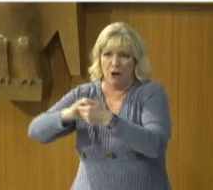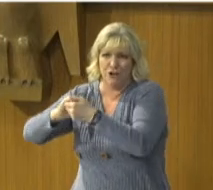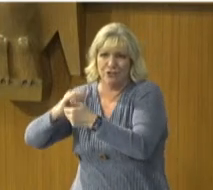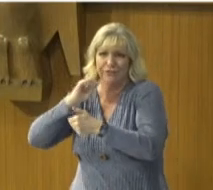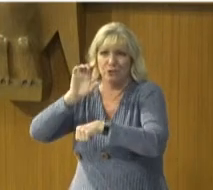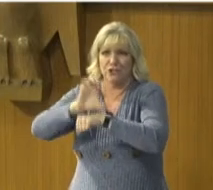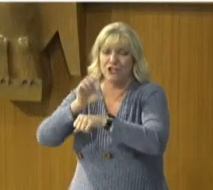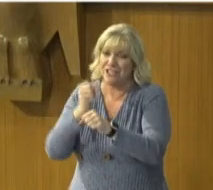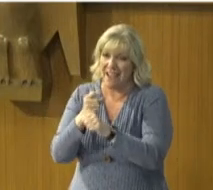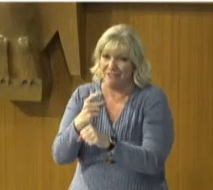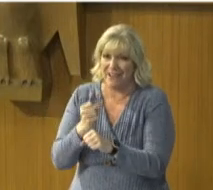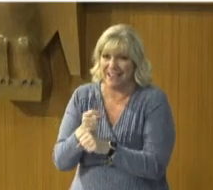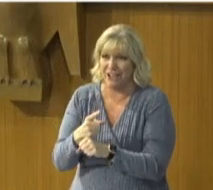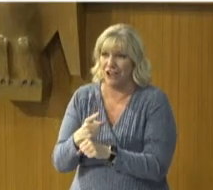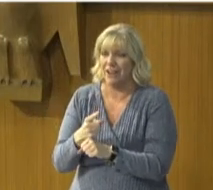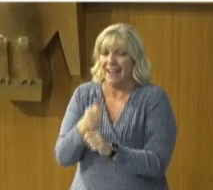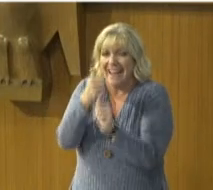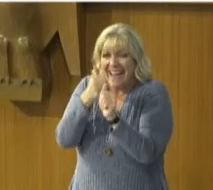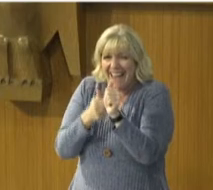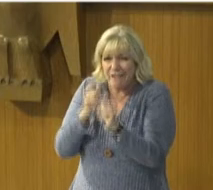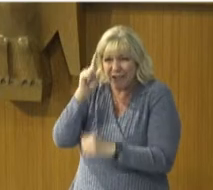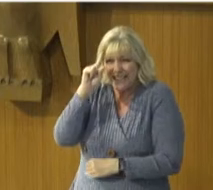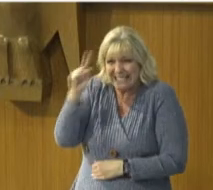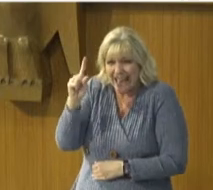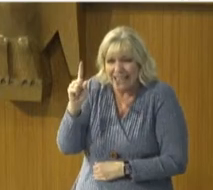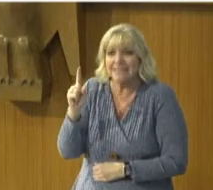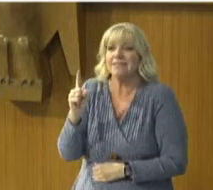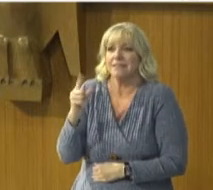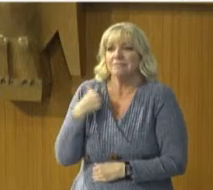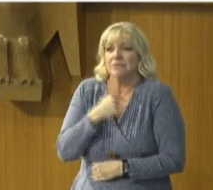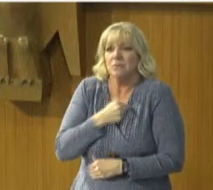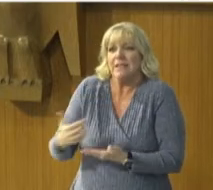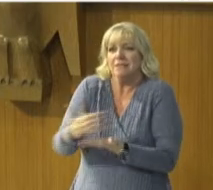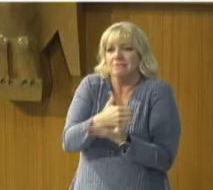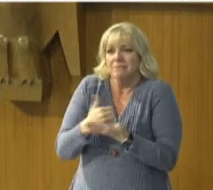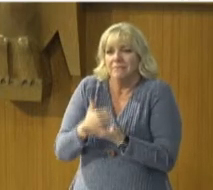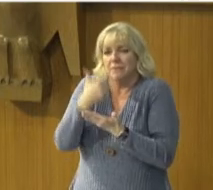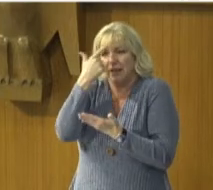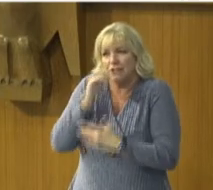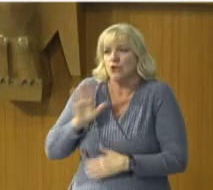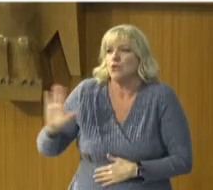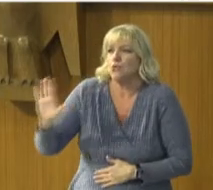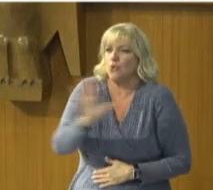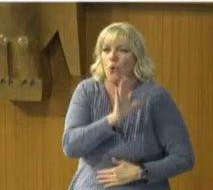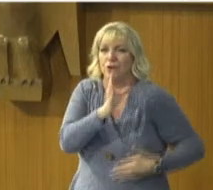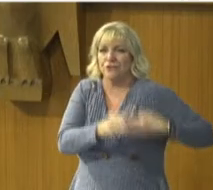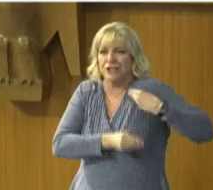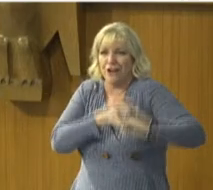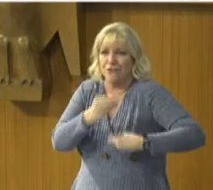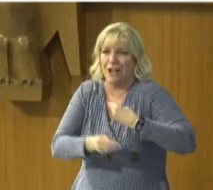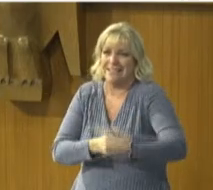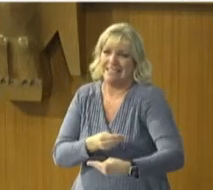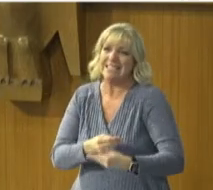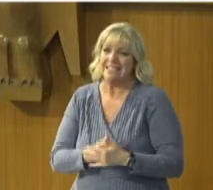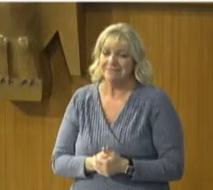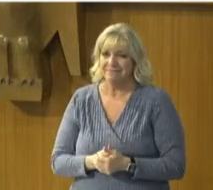year. Every cent is because of the generosity of the people who attend worship here at Claremont